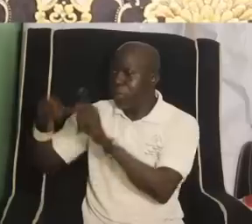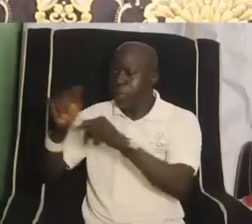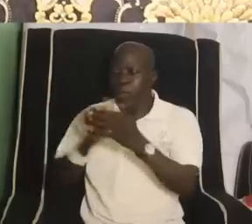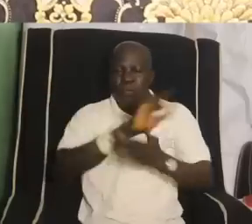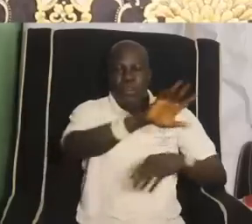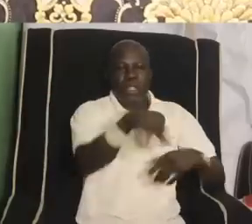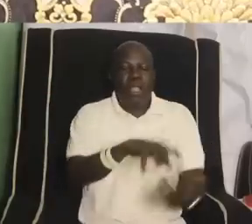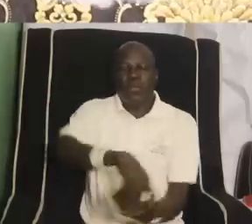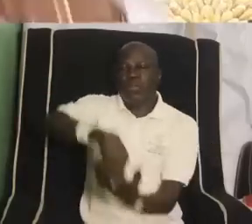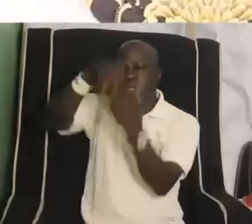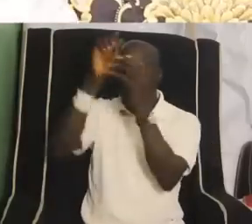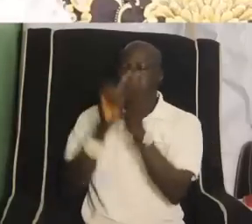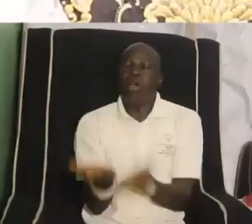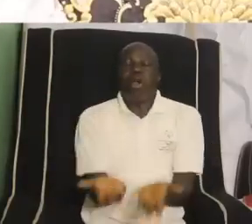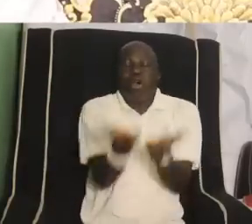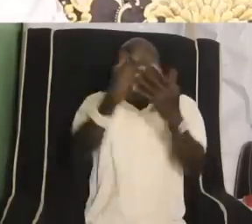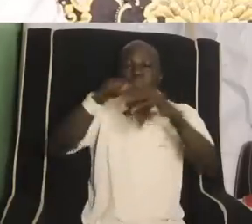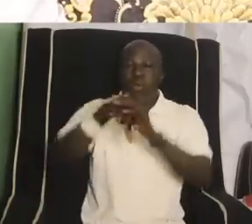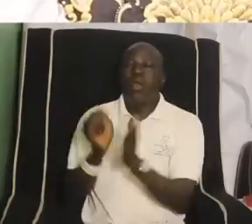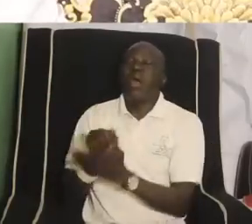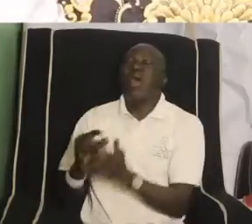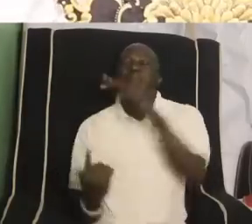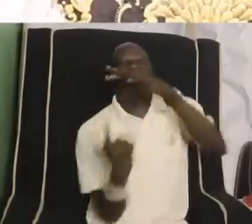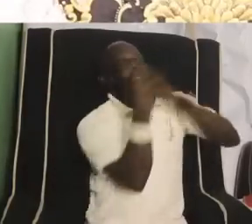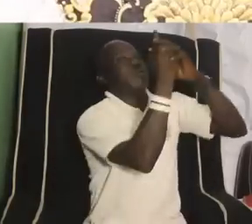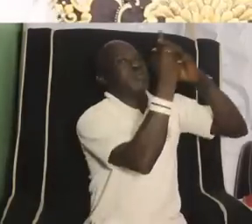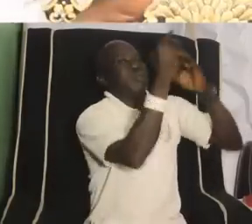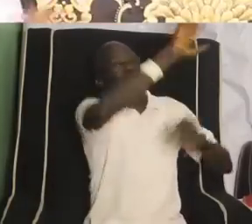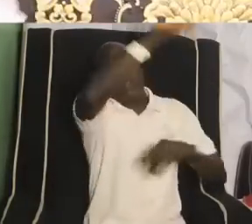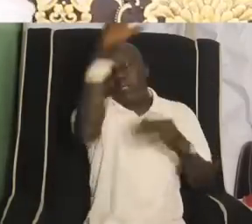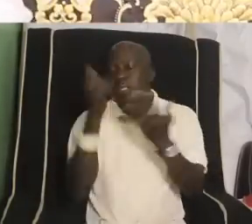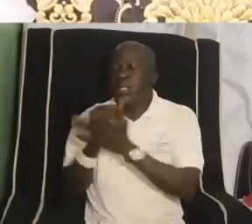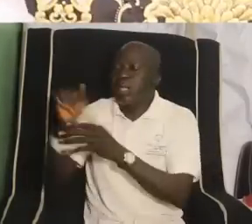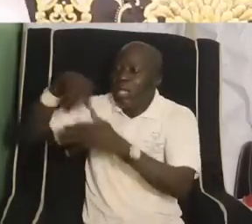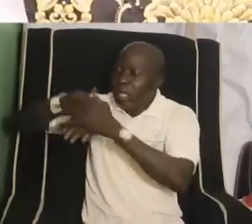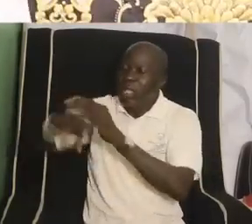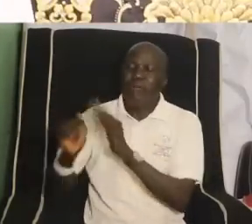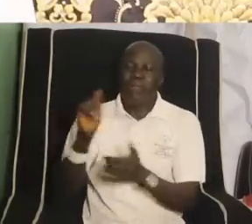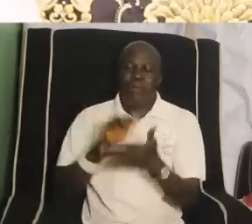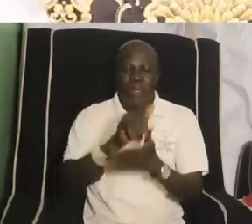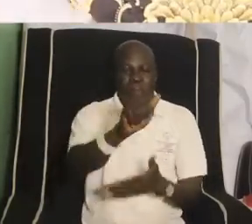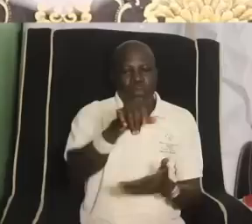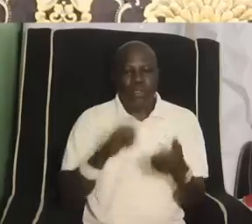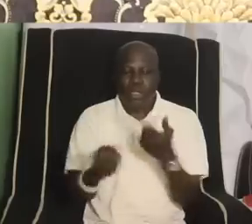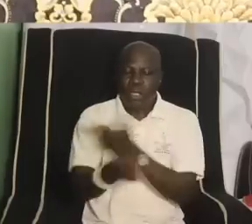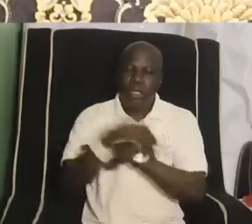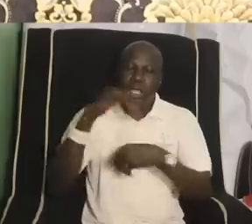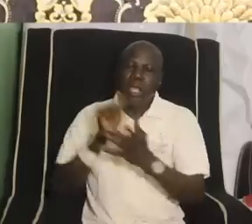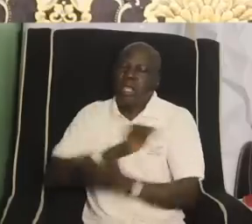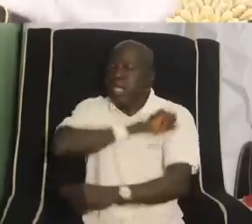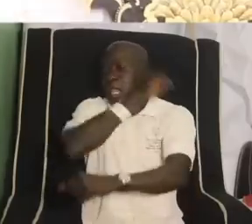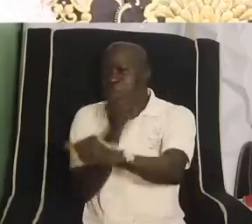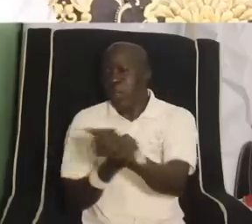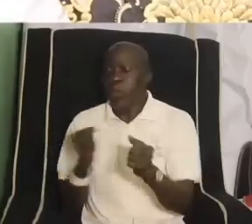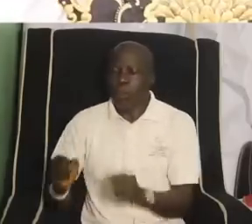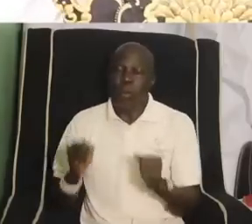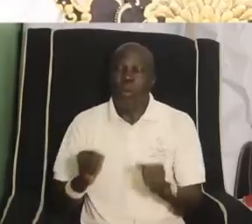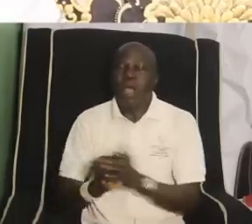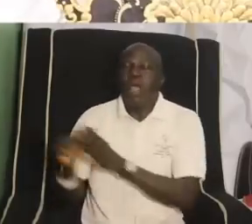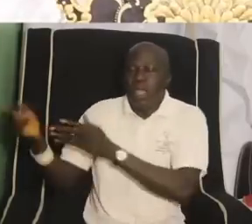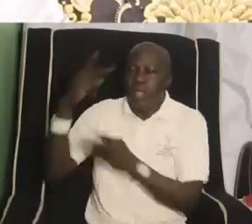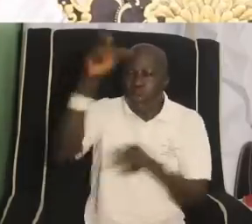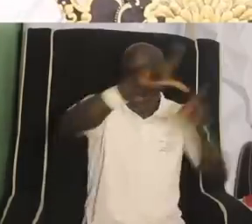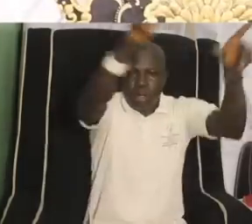people and raise them up, be exceedingly great. If you believe today, that